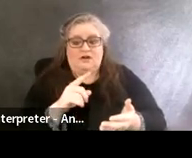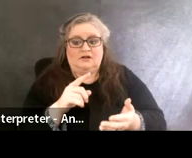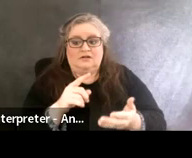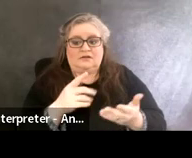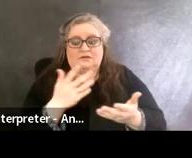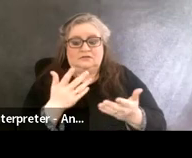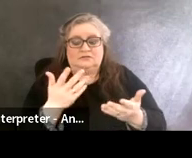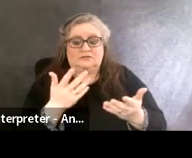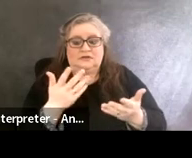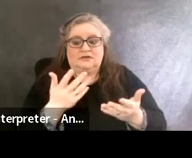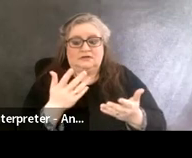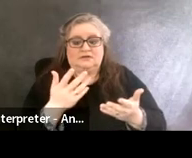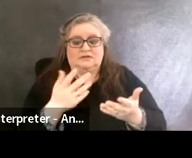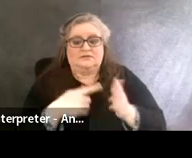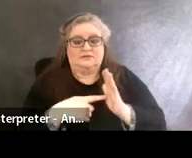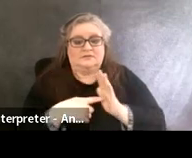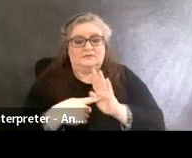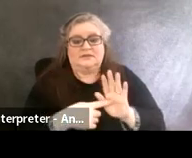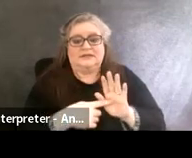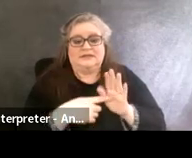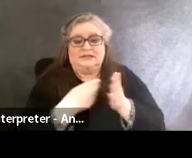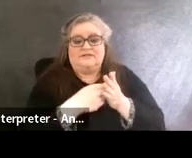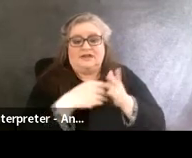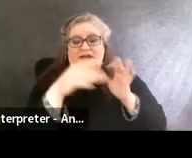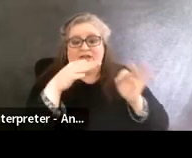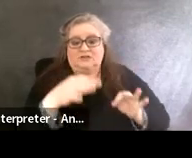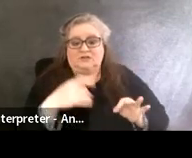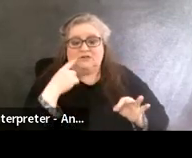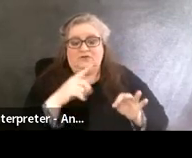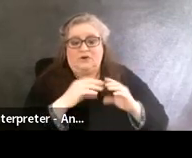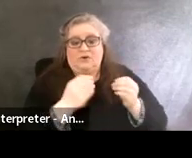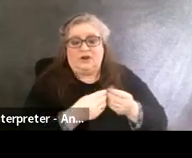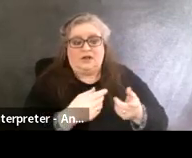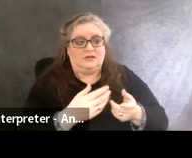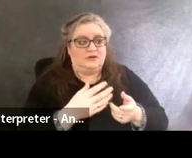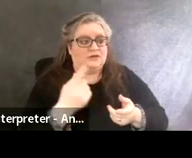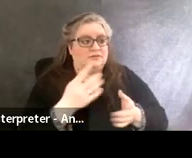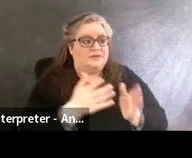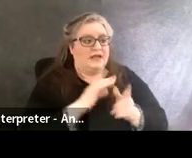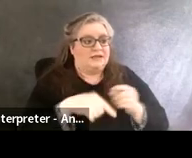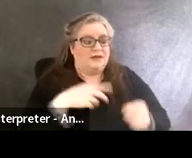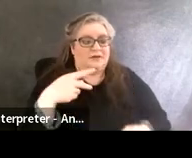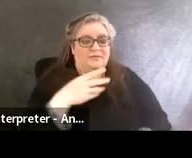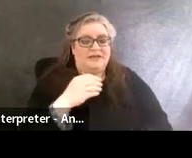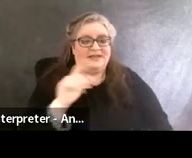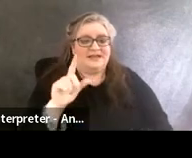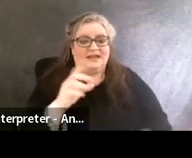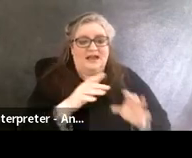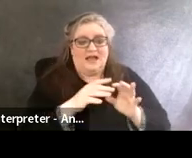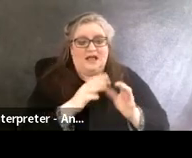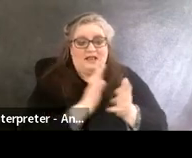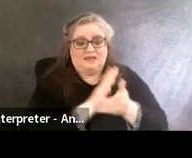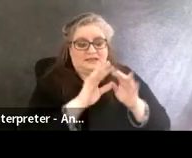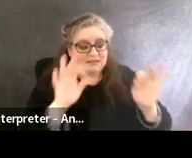just illustrating the financials of an organization. So I'm seeing someone ask about a P&L statement or just an alternative